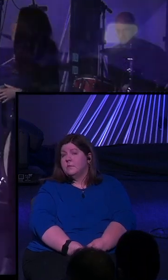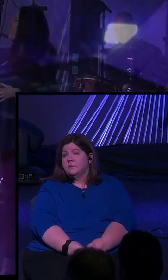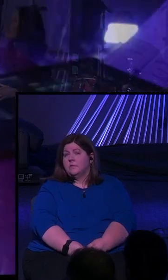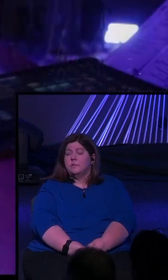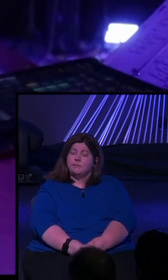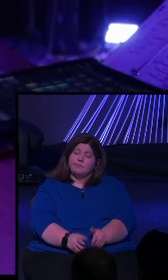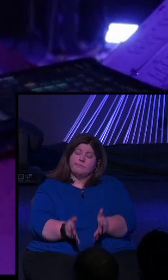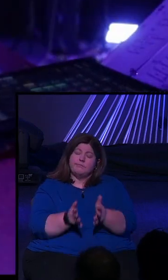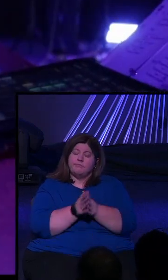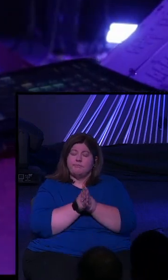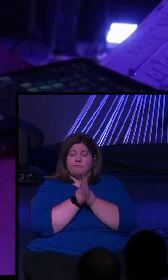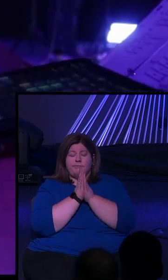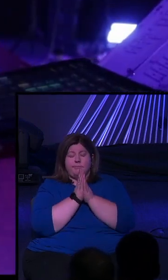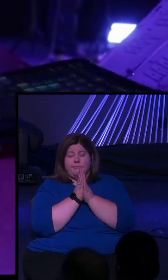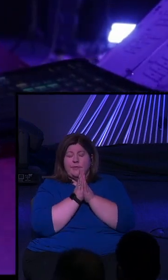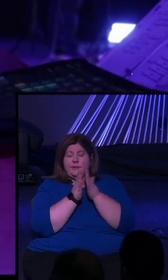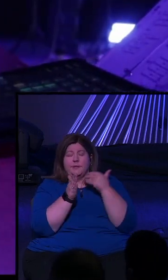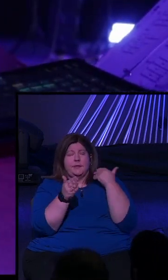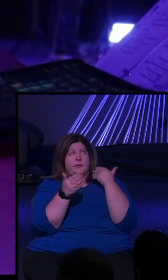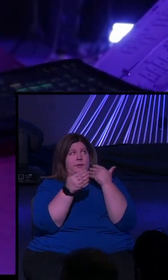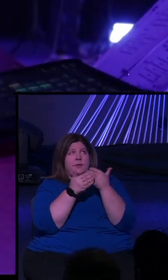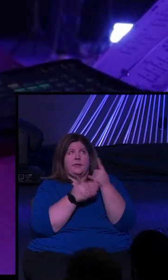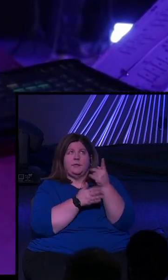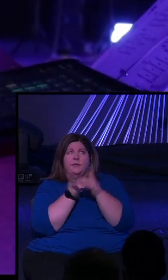We just draw near to you, Jesus.